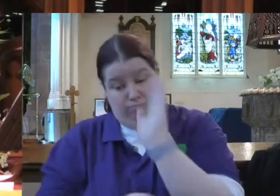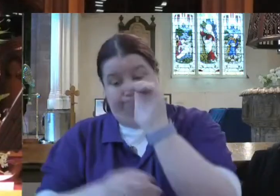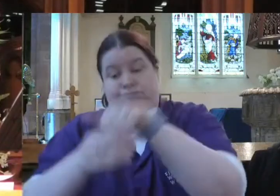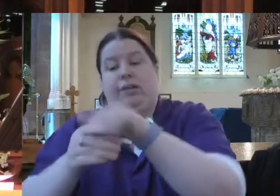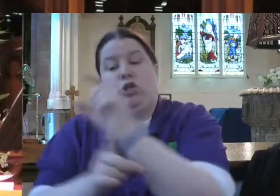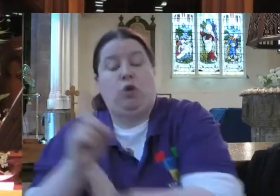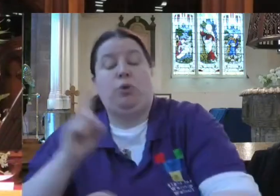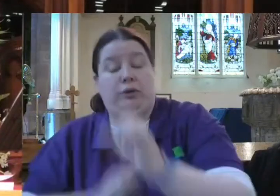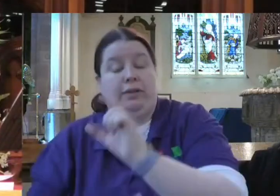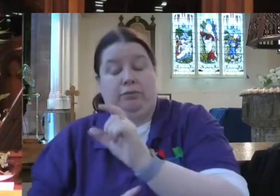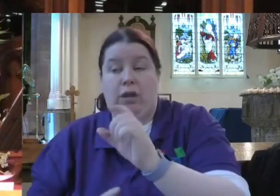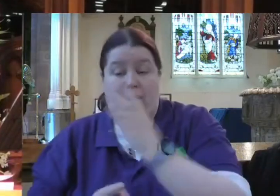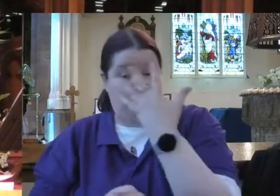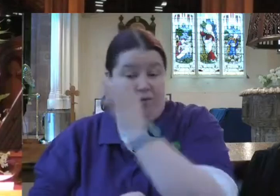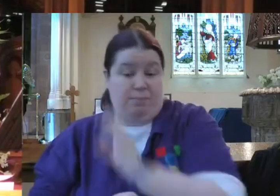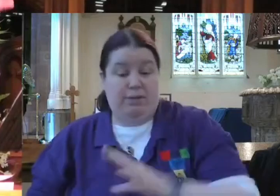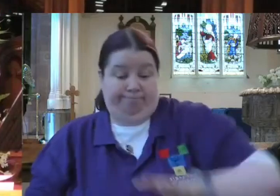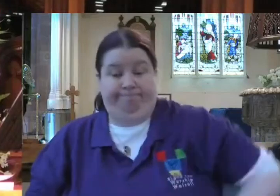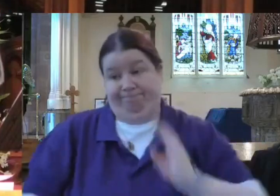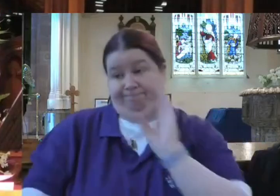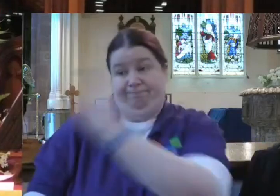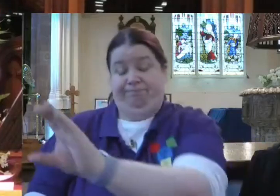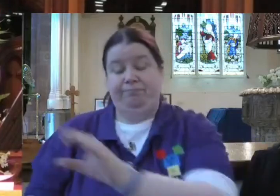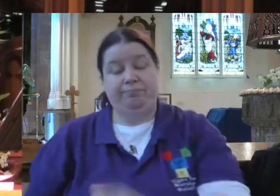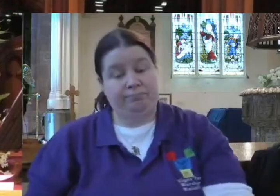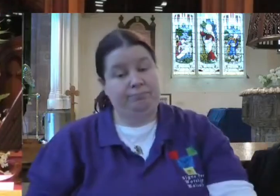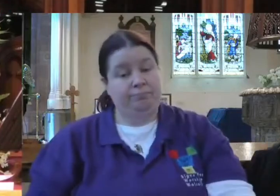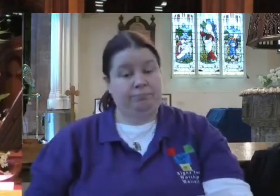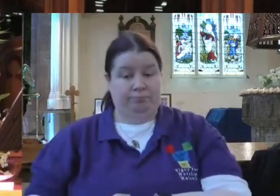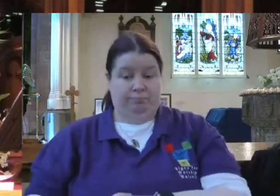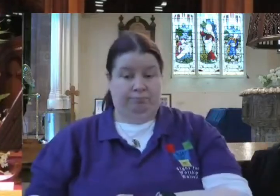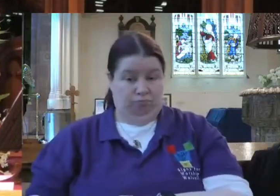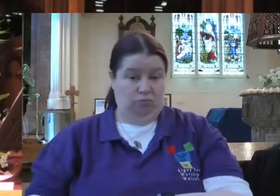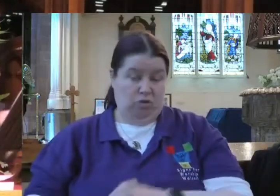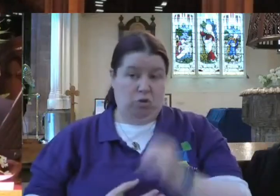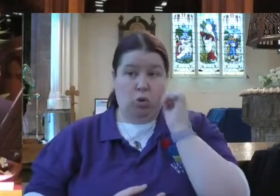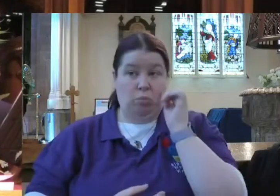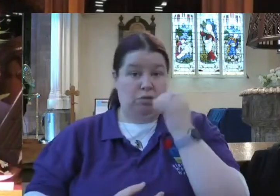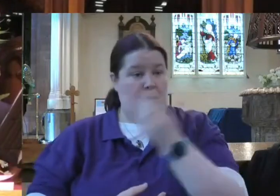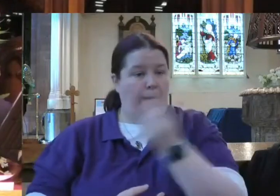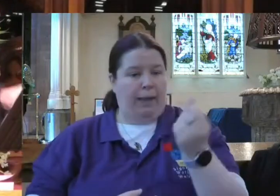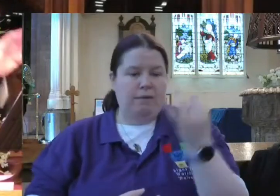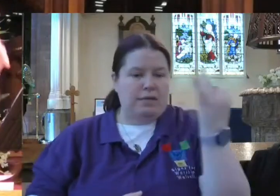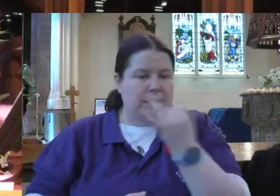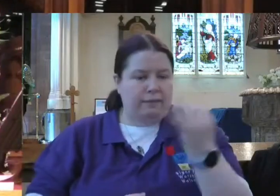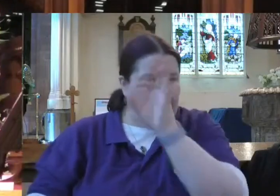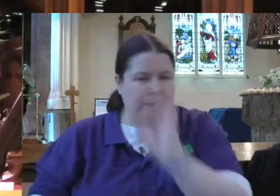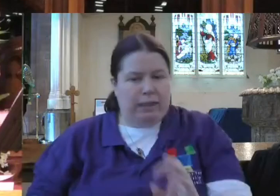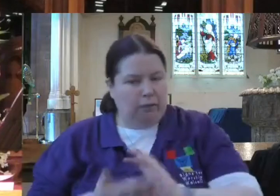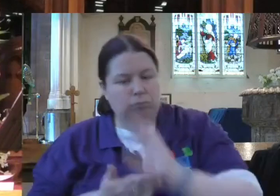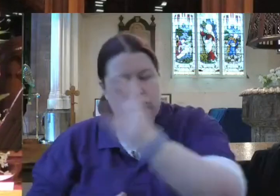As we've heard, a really devout Jew in Jesus' day would give about a sixth. That's about 17% of their income. But